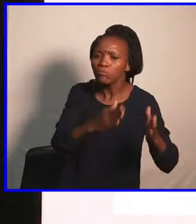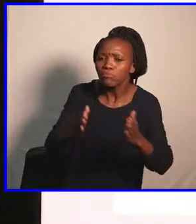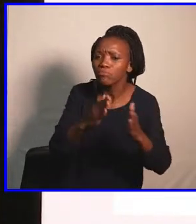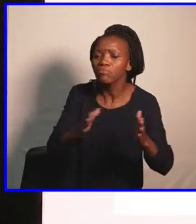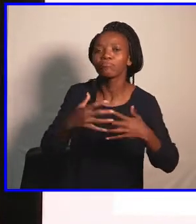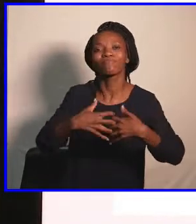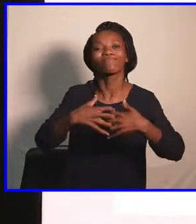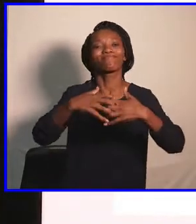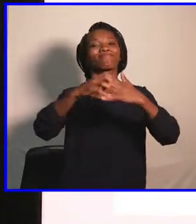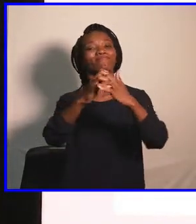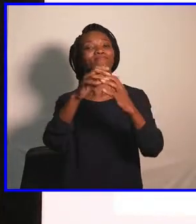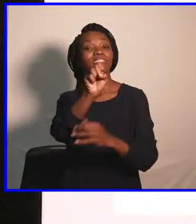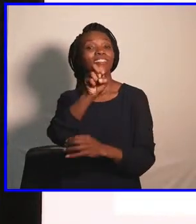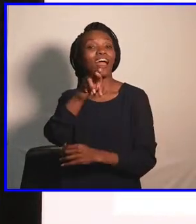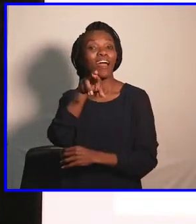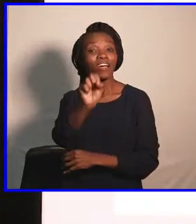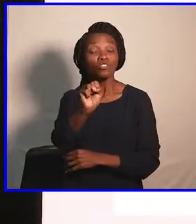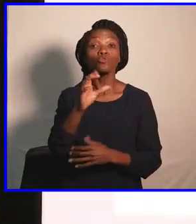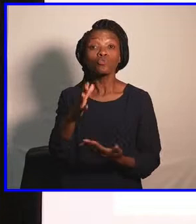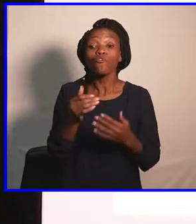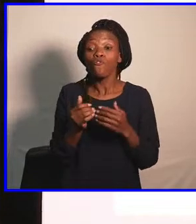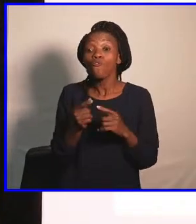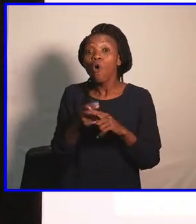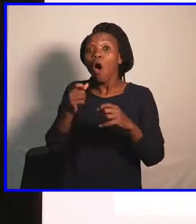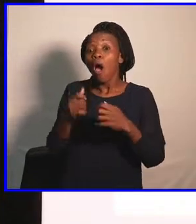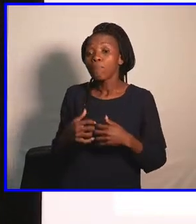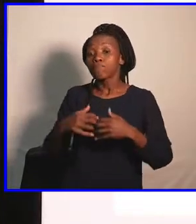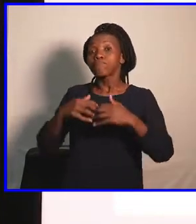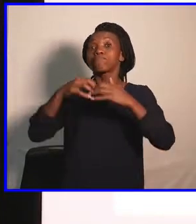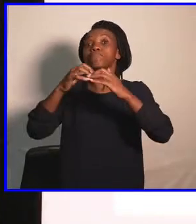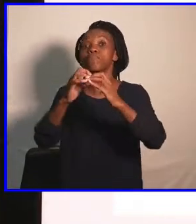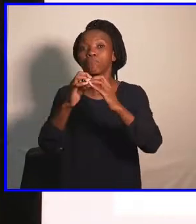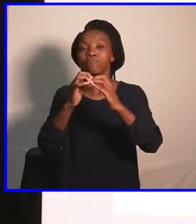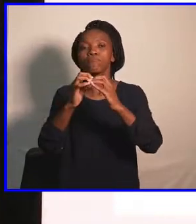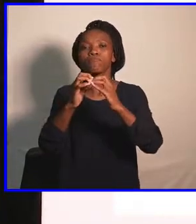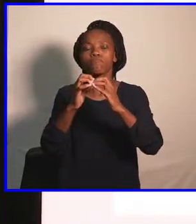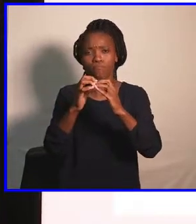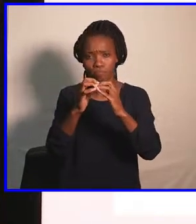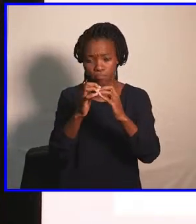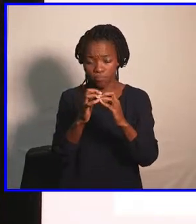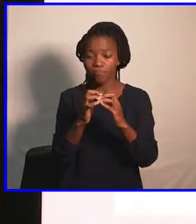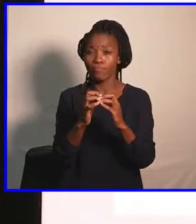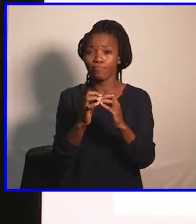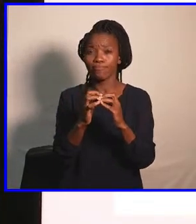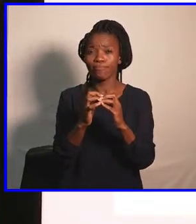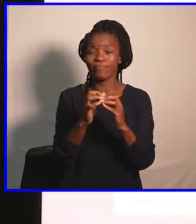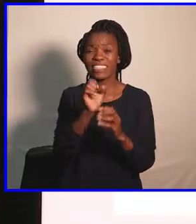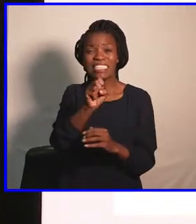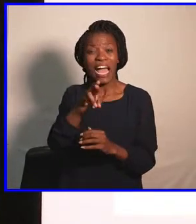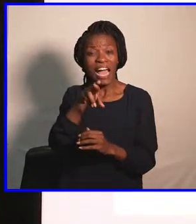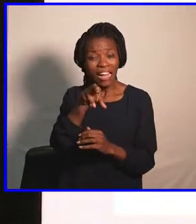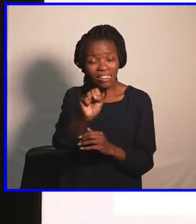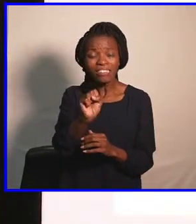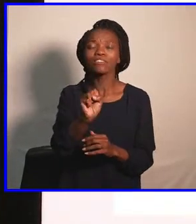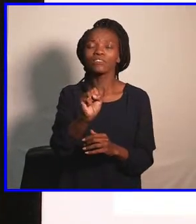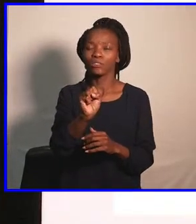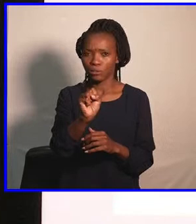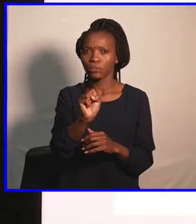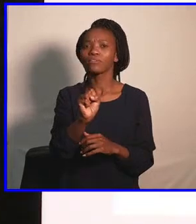SARS. Since its inception, SARS has proven and